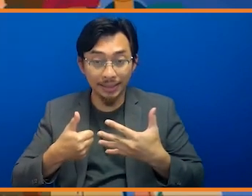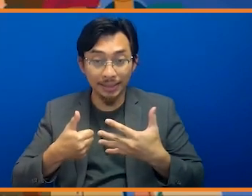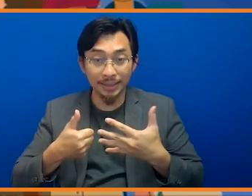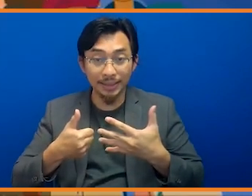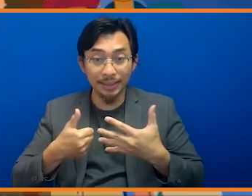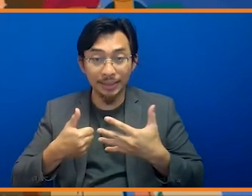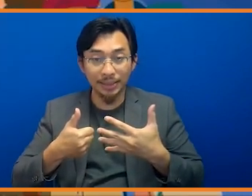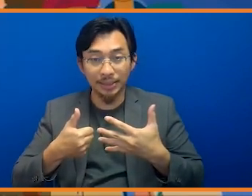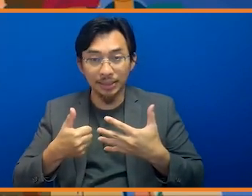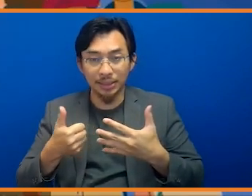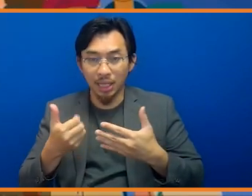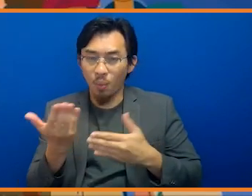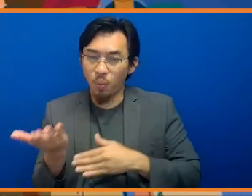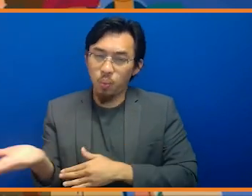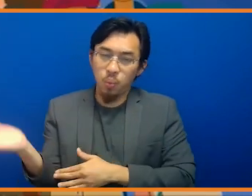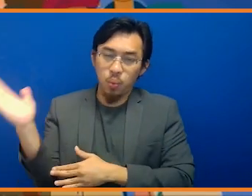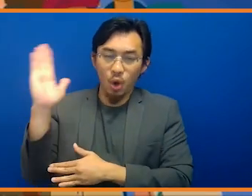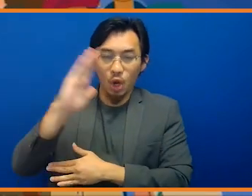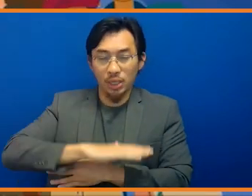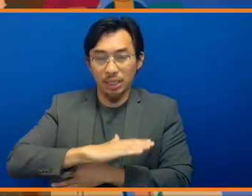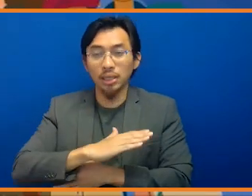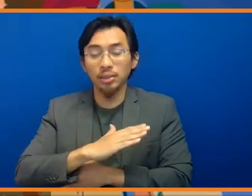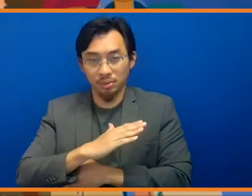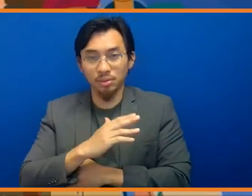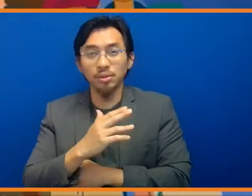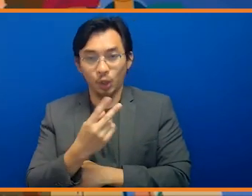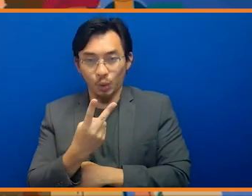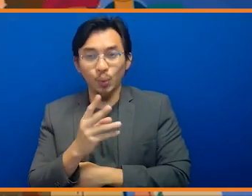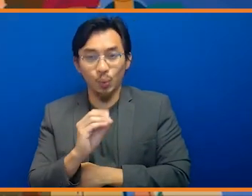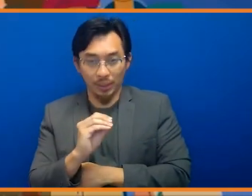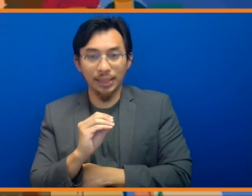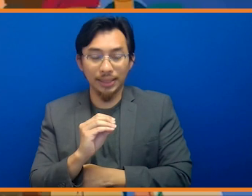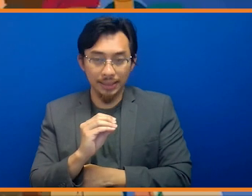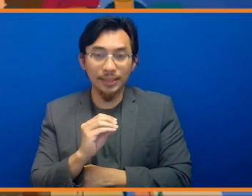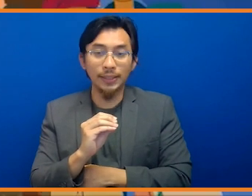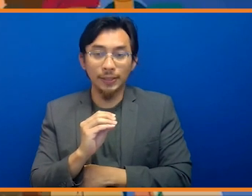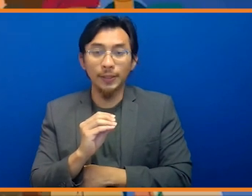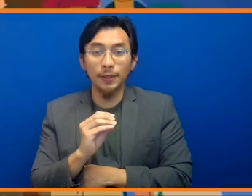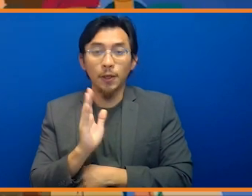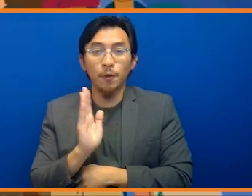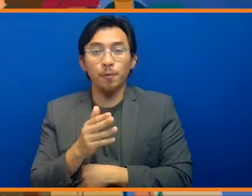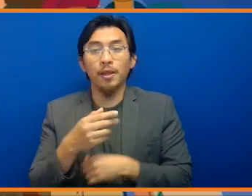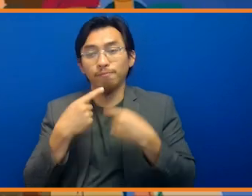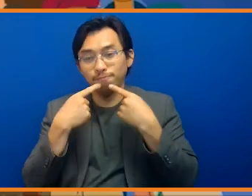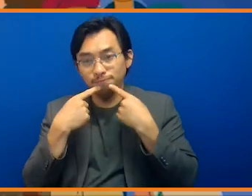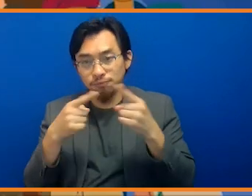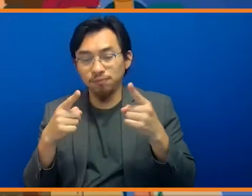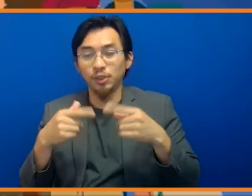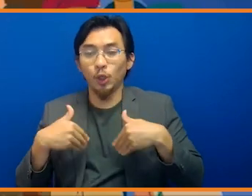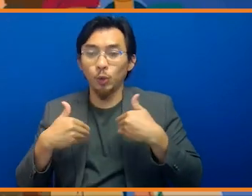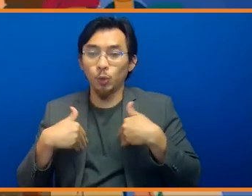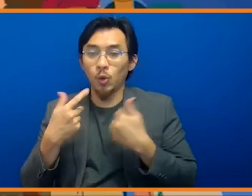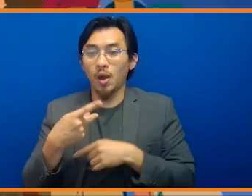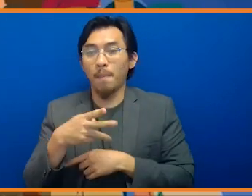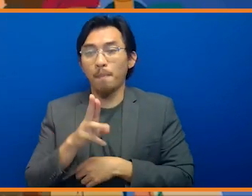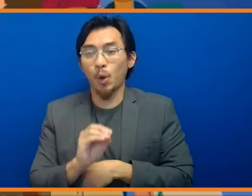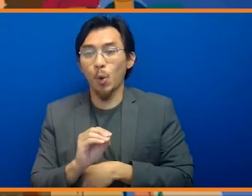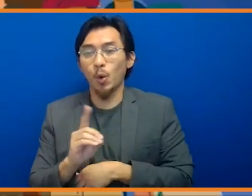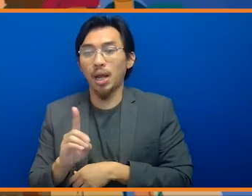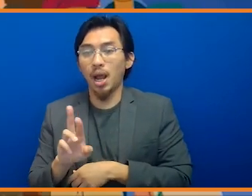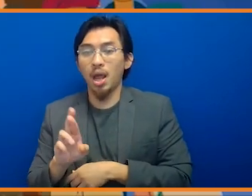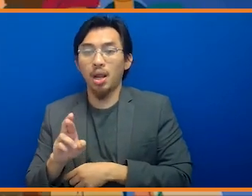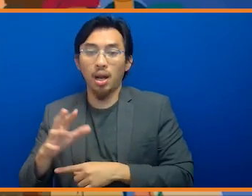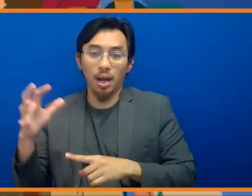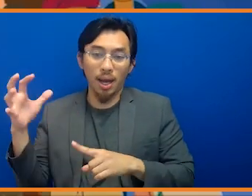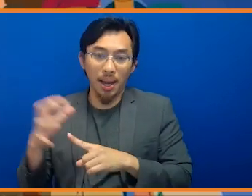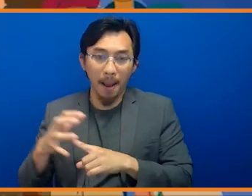26th, a whole day for the 20 shortlisted. And then on the following day, we're going to announce the Young Pro DRR champions.